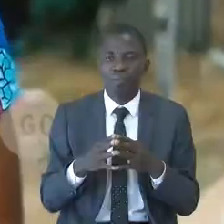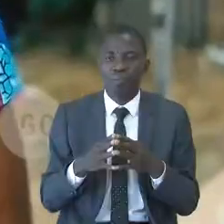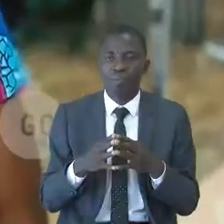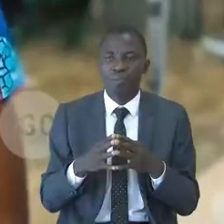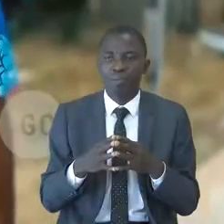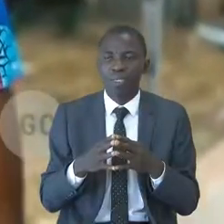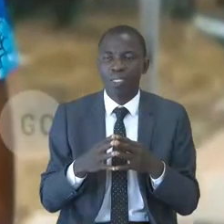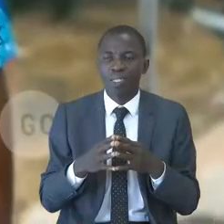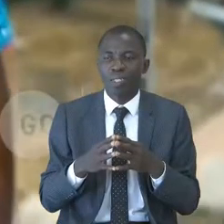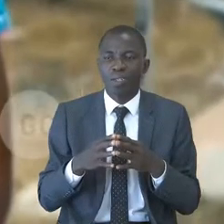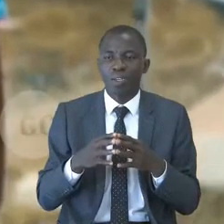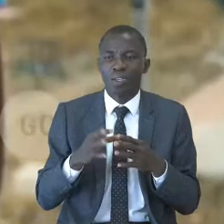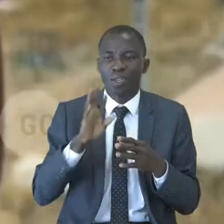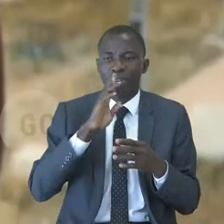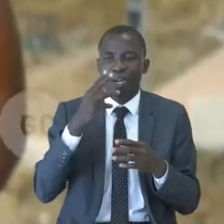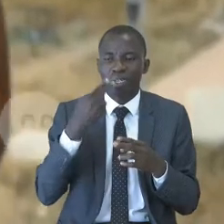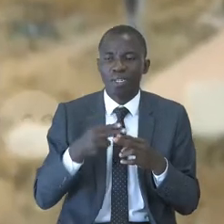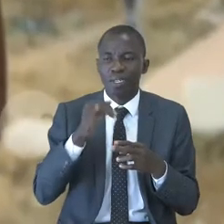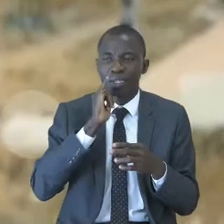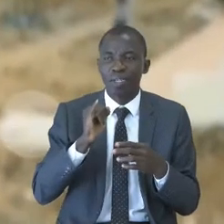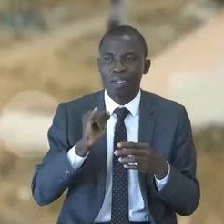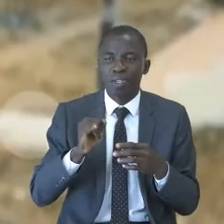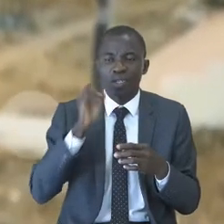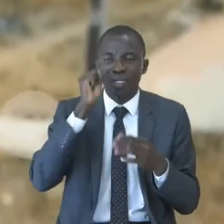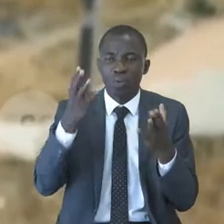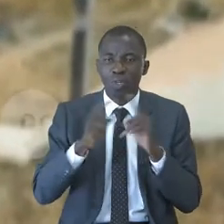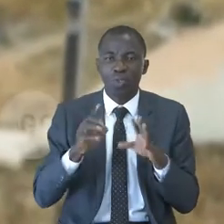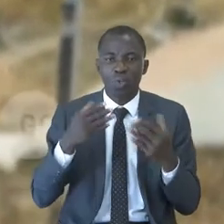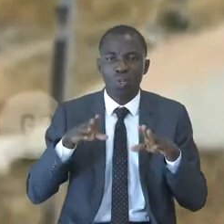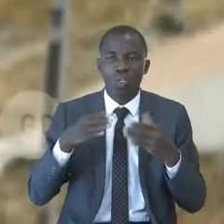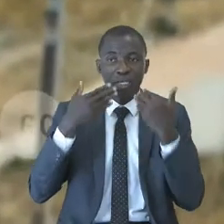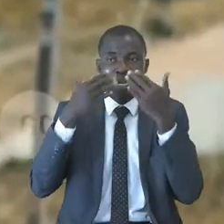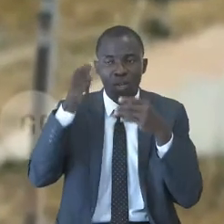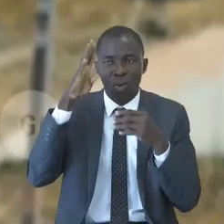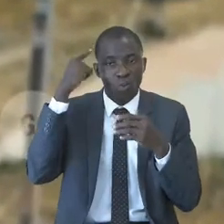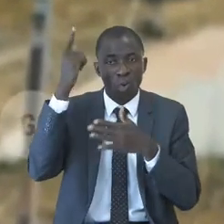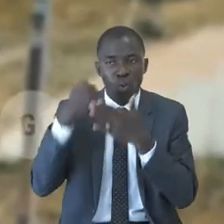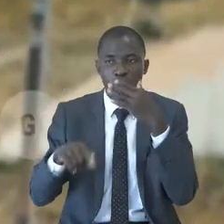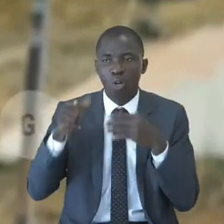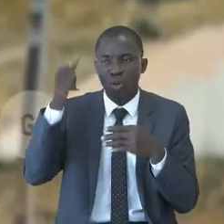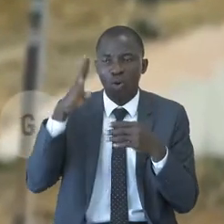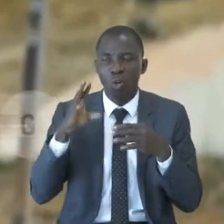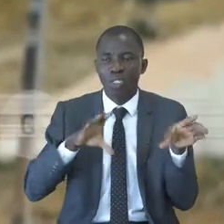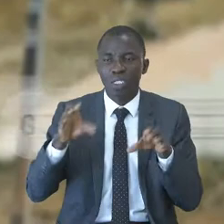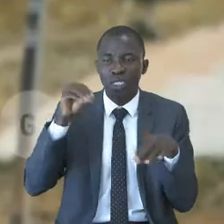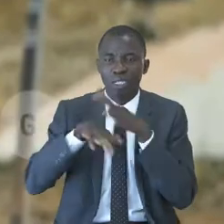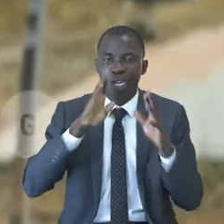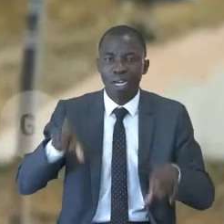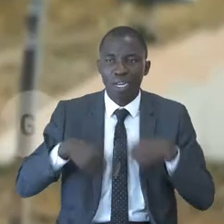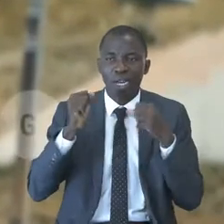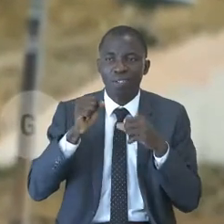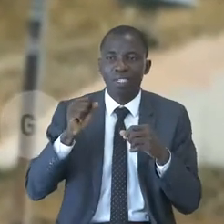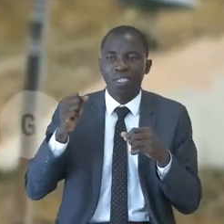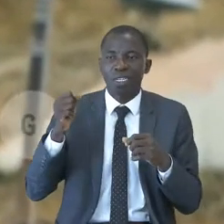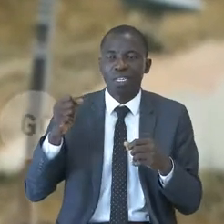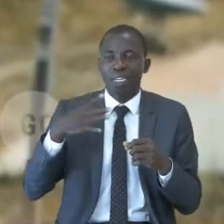My name is Babalola Falake Mercy. I want to give glory to God for what He did in my life. Last year, September, I noticed a